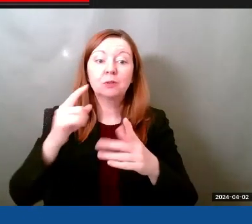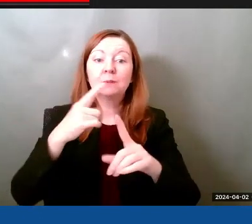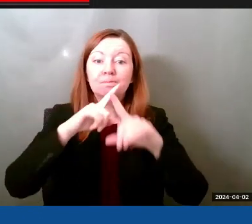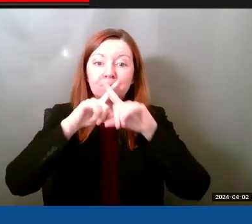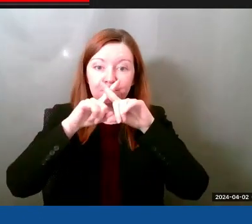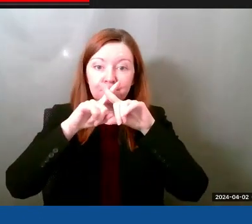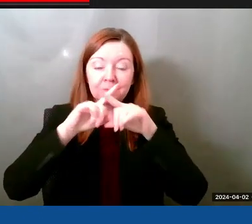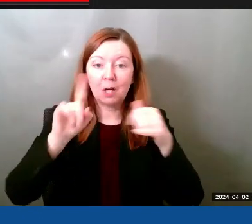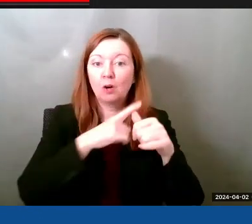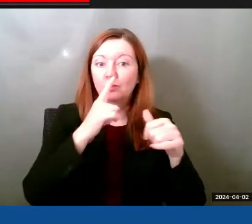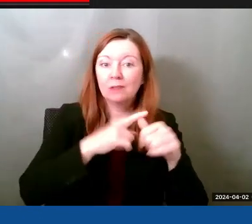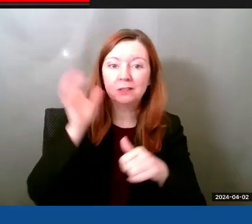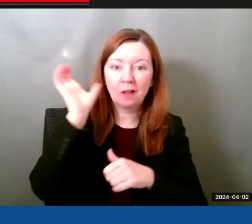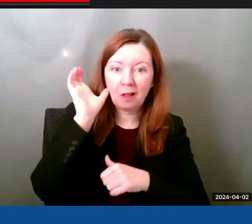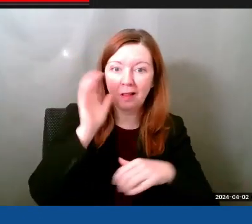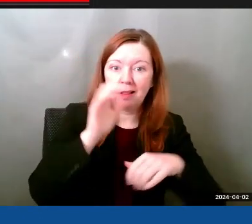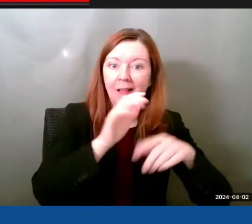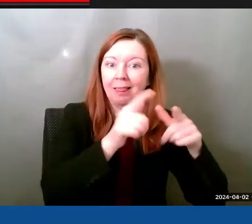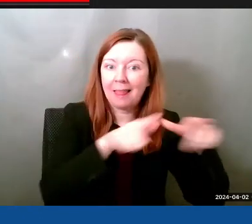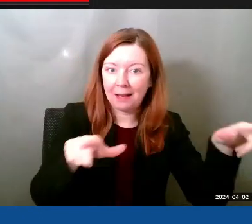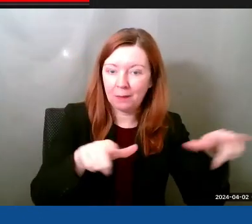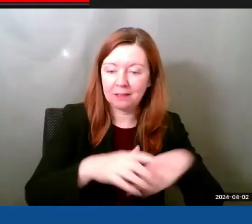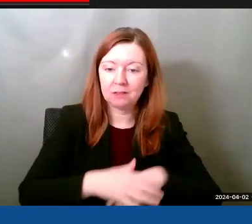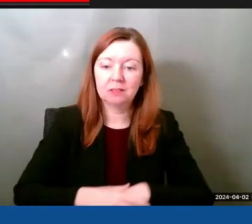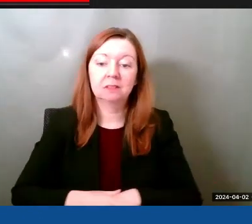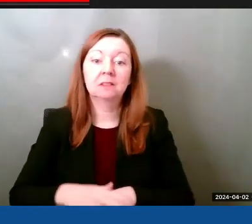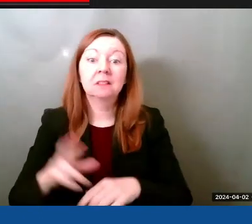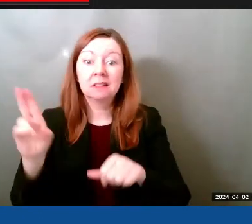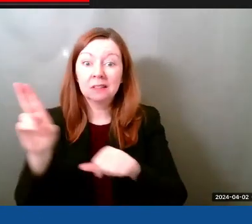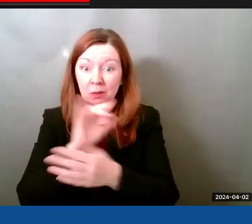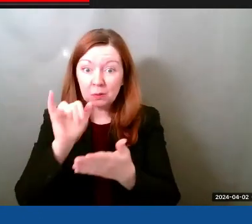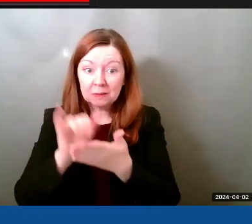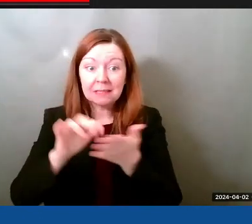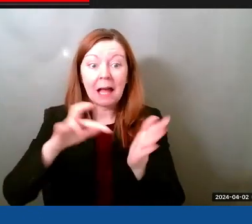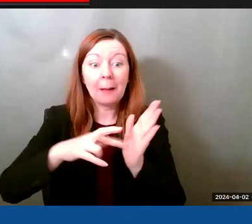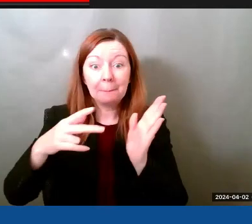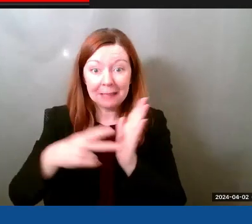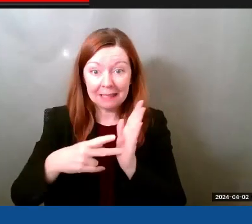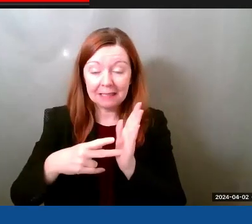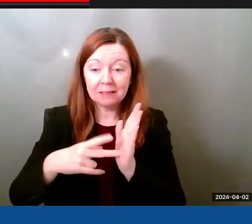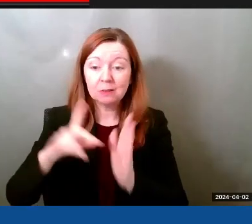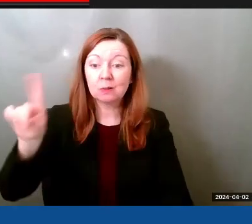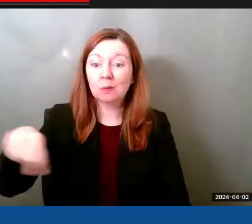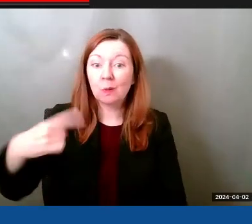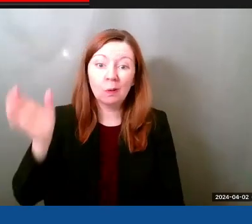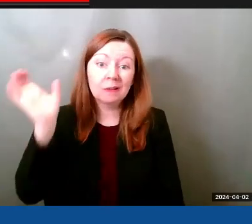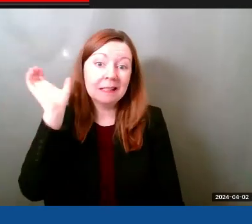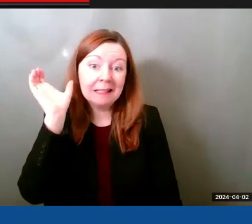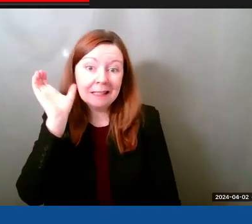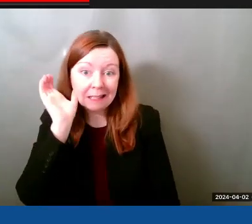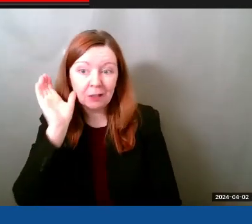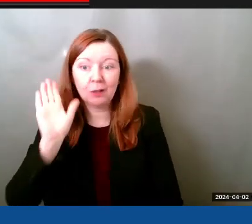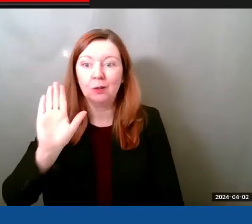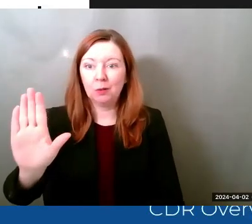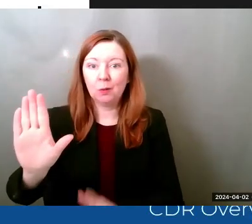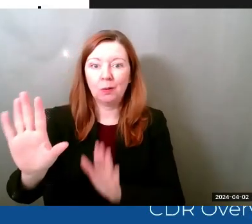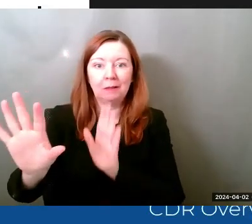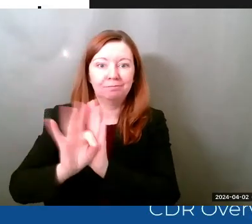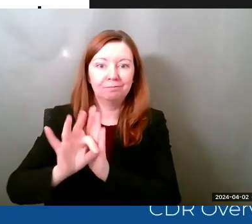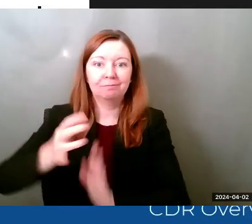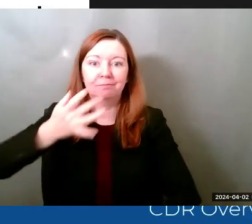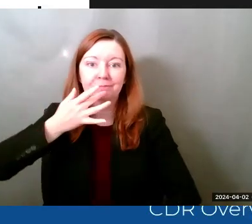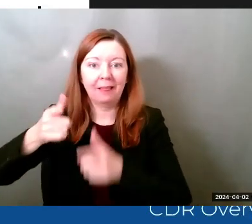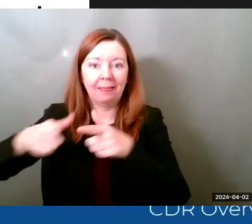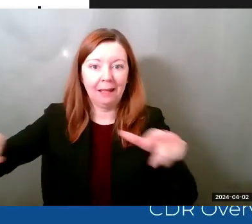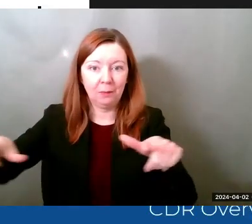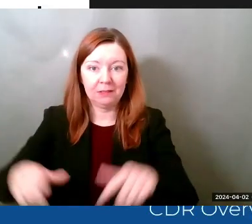original audio. Using this function will make it so you only hear the selected interpreter